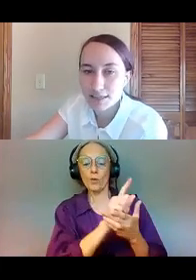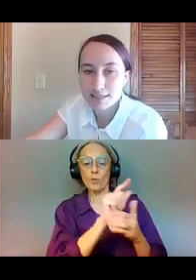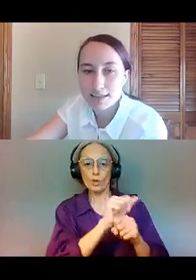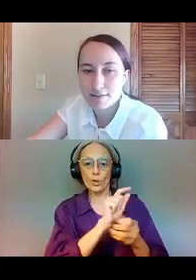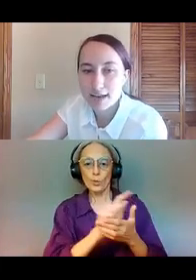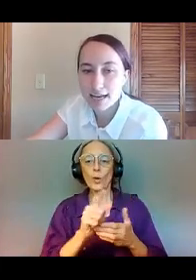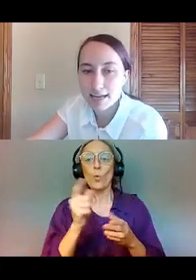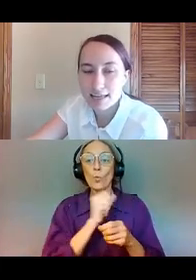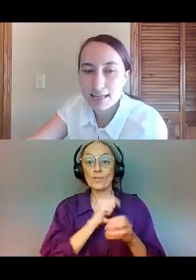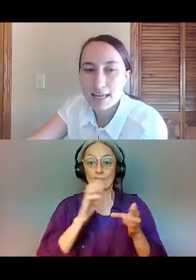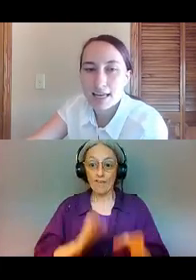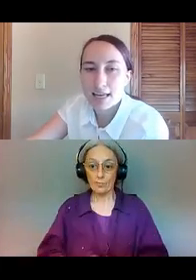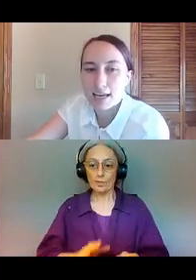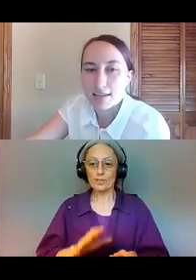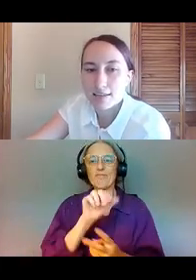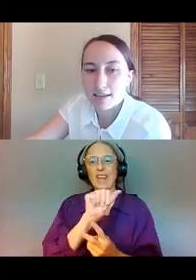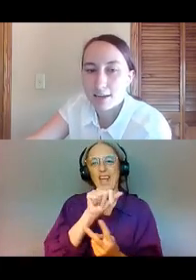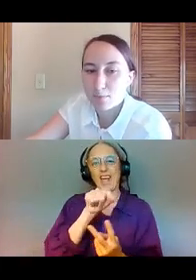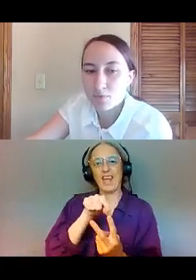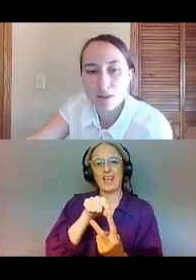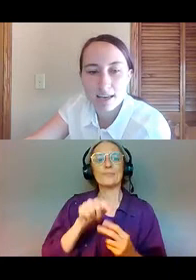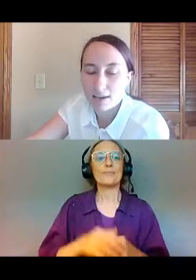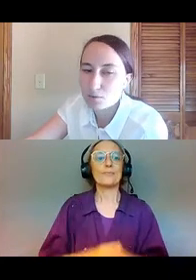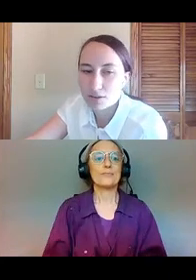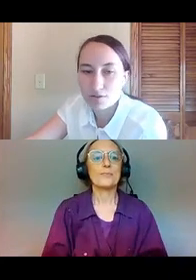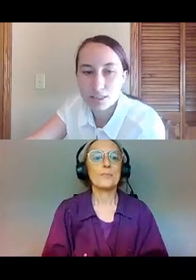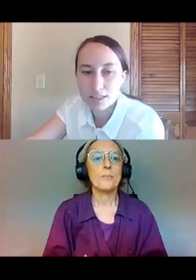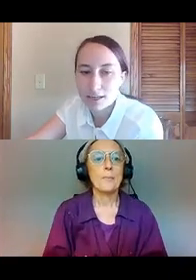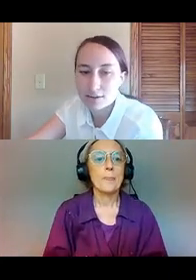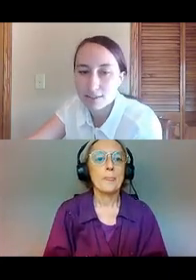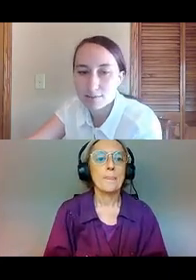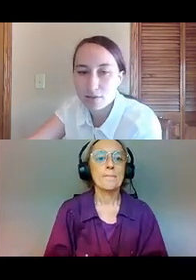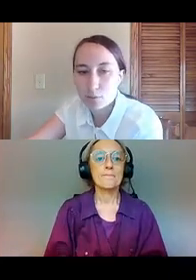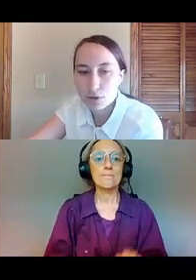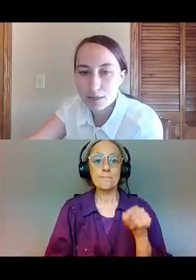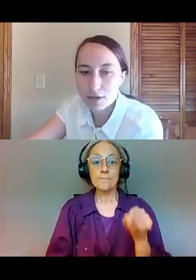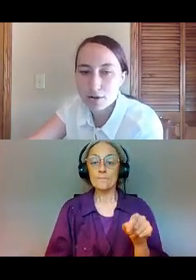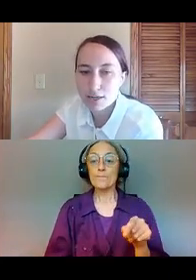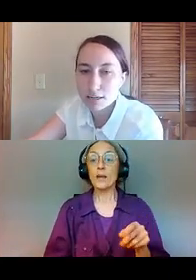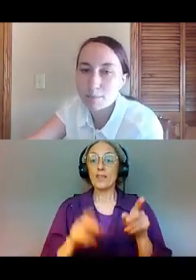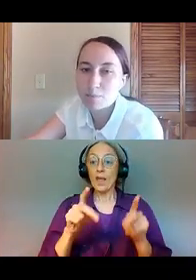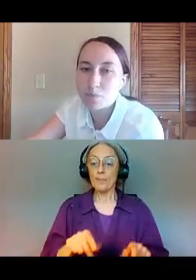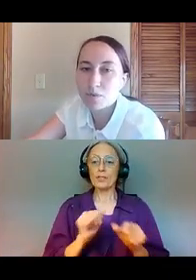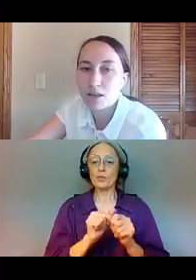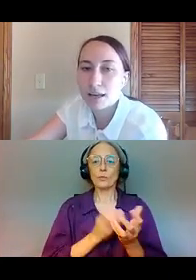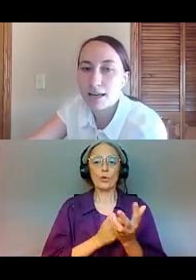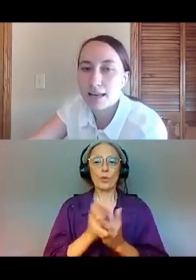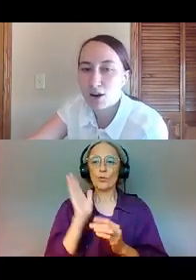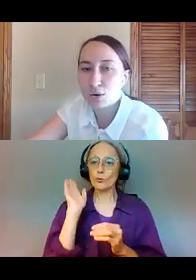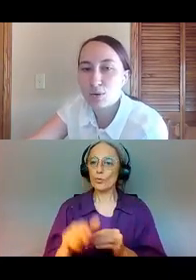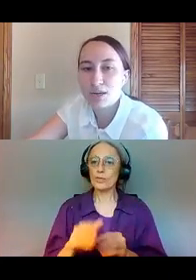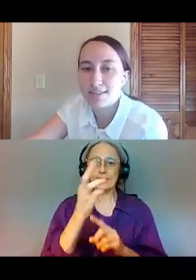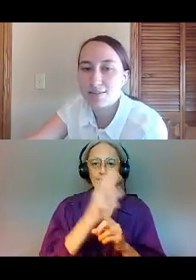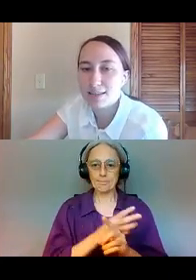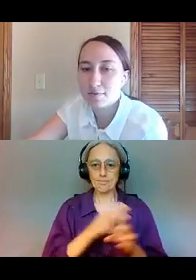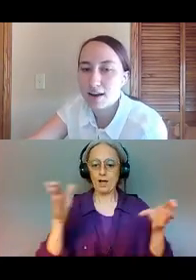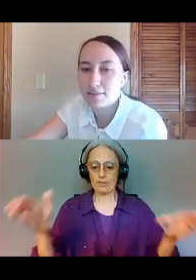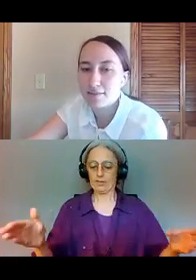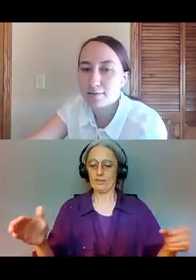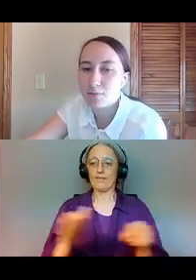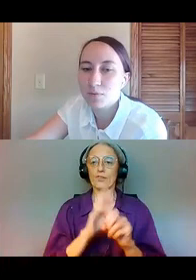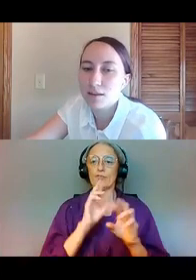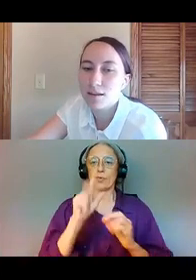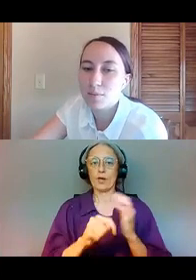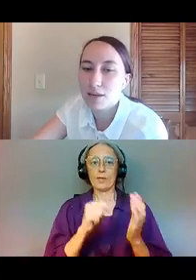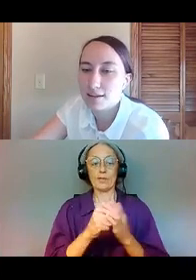staff person, staff A, and they worked through the entire 6-month reporting period. And now onto step